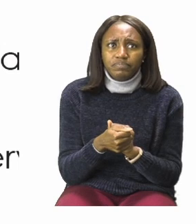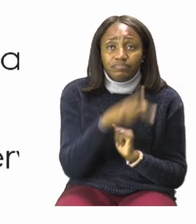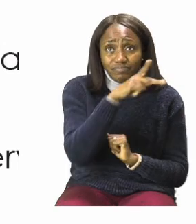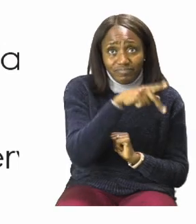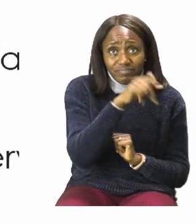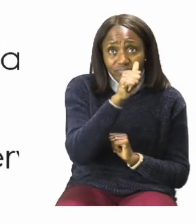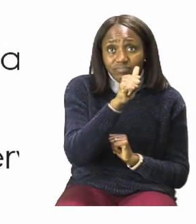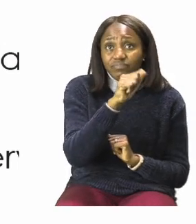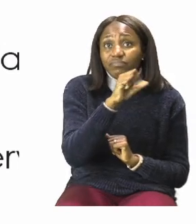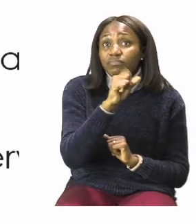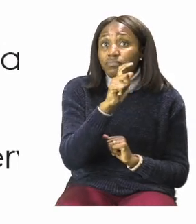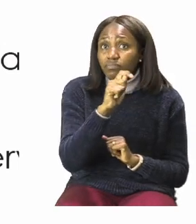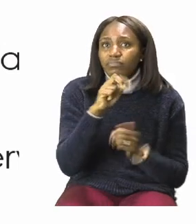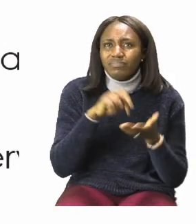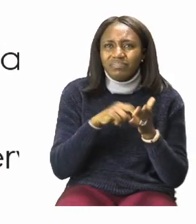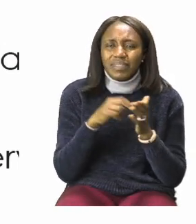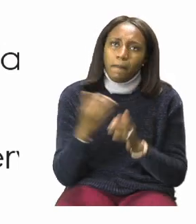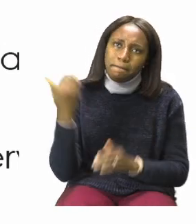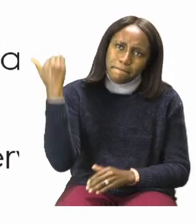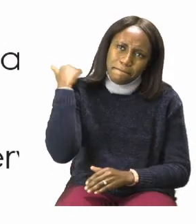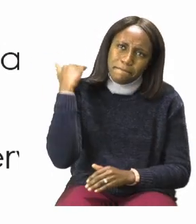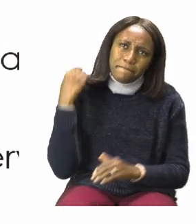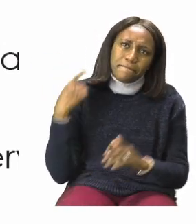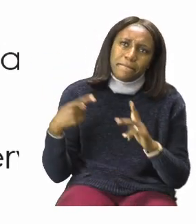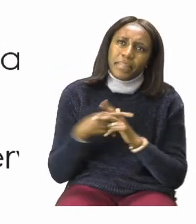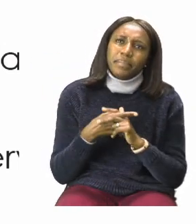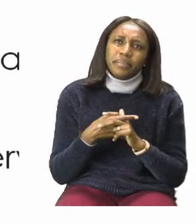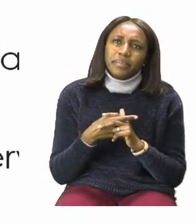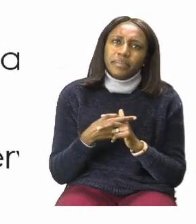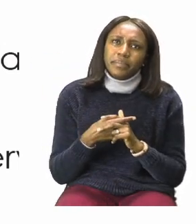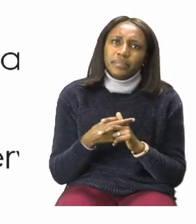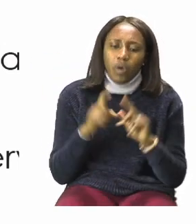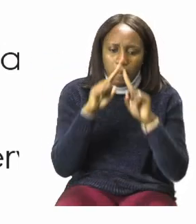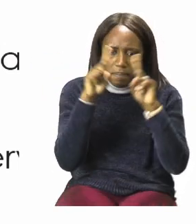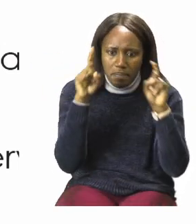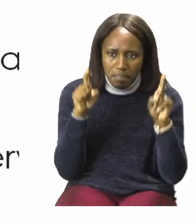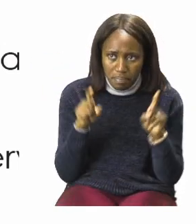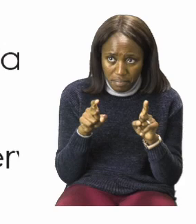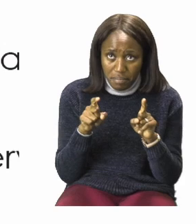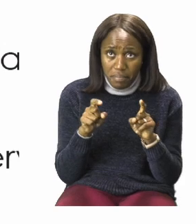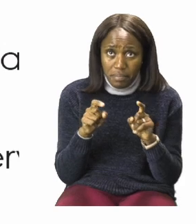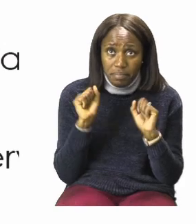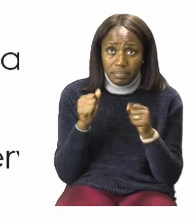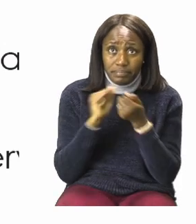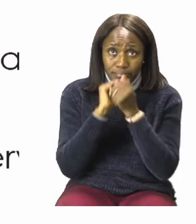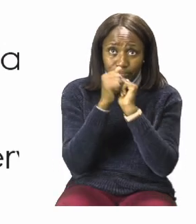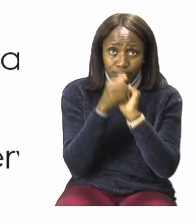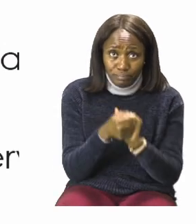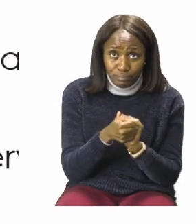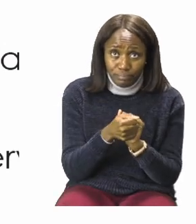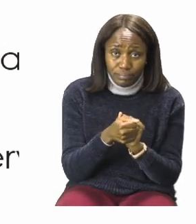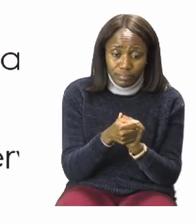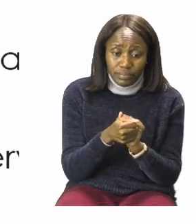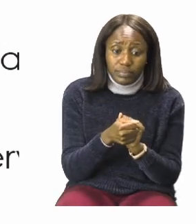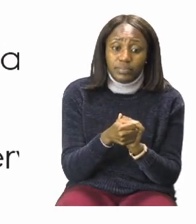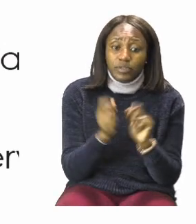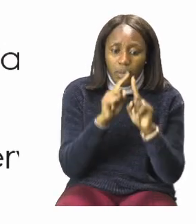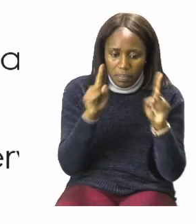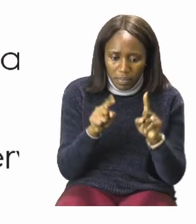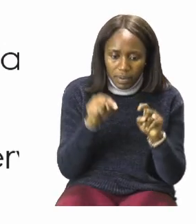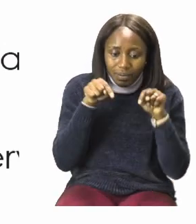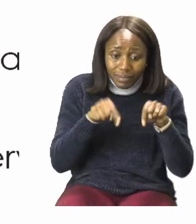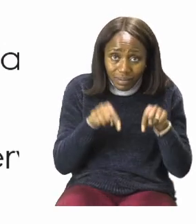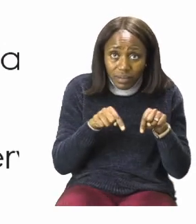verbs. So each and every word that you see in brackets needs to be changed from the present to